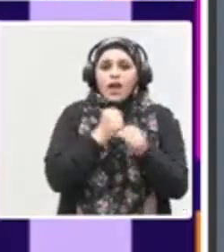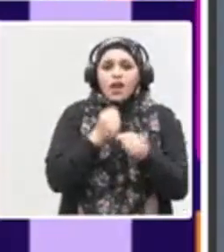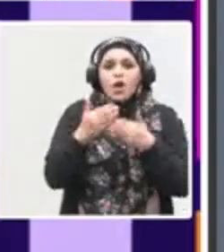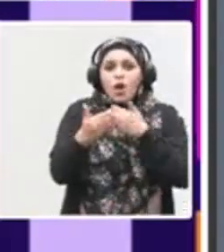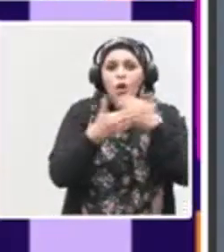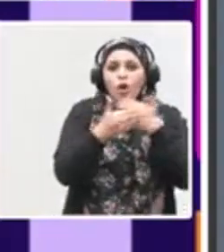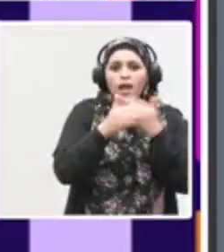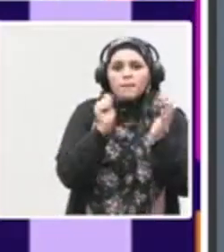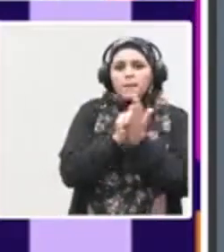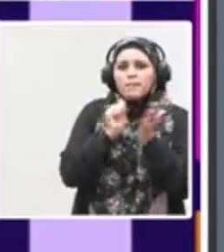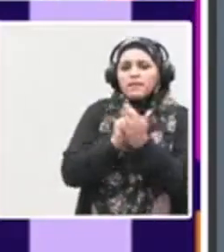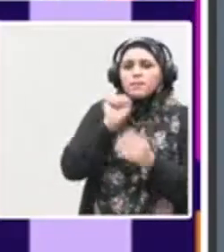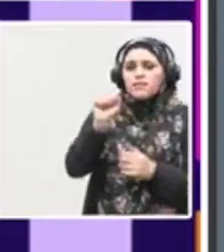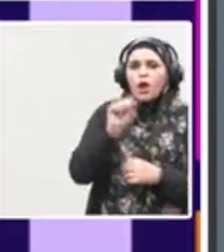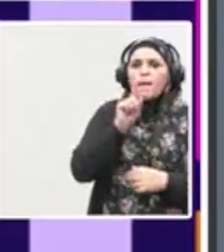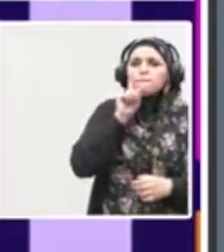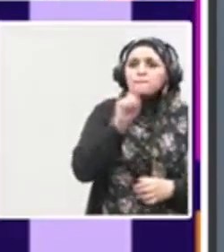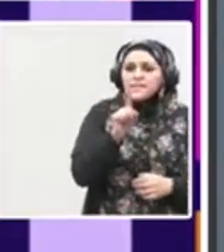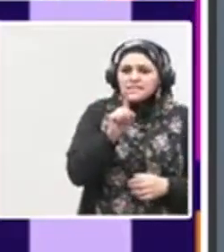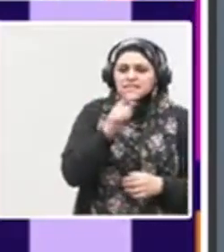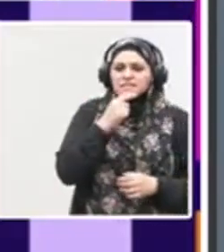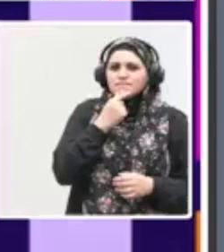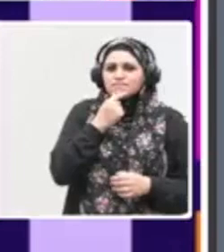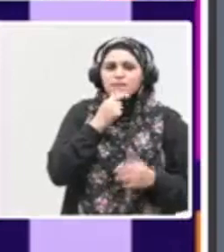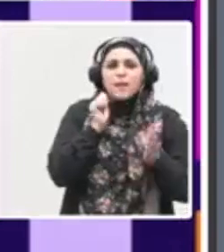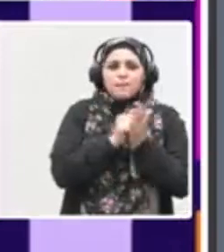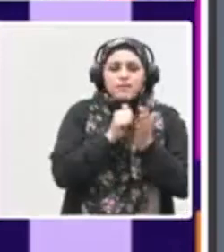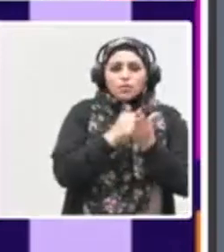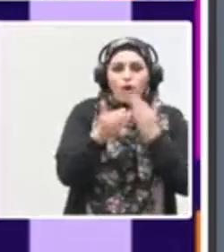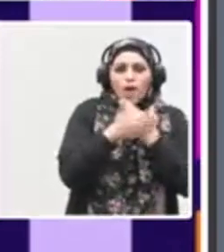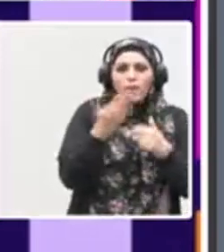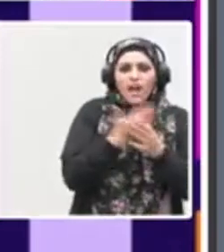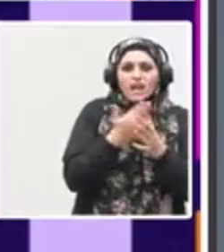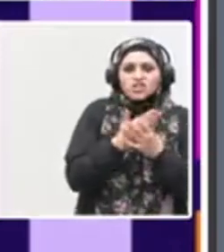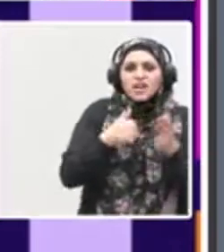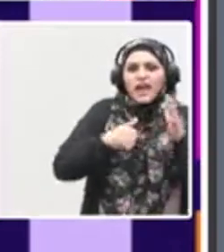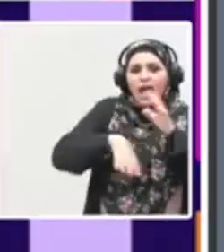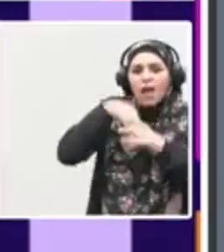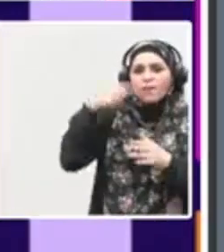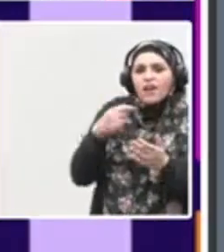way to generate economic opportunity for the community around her.